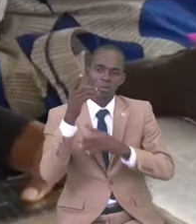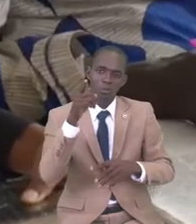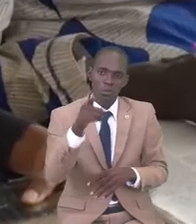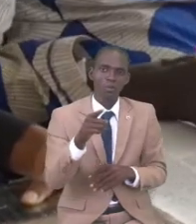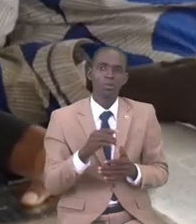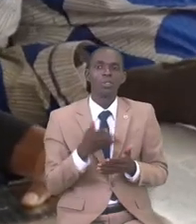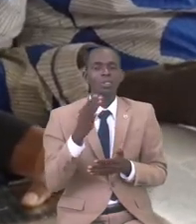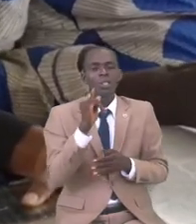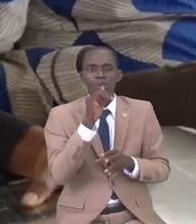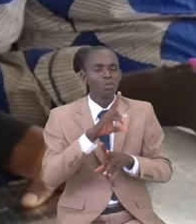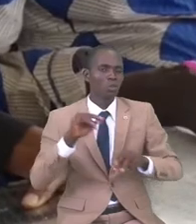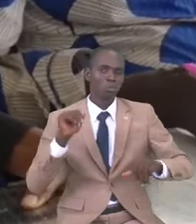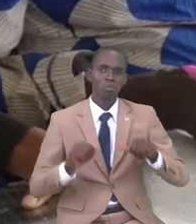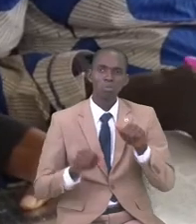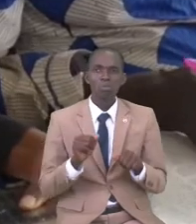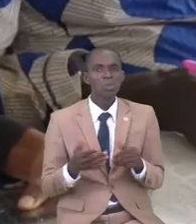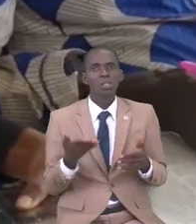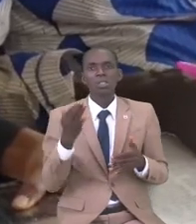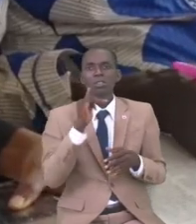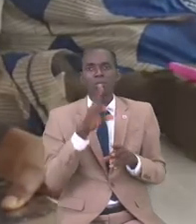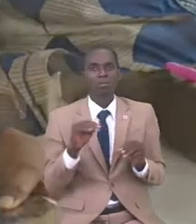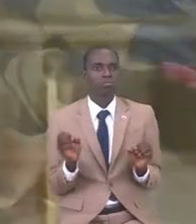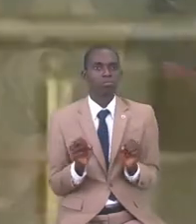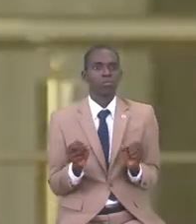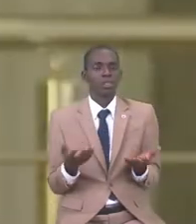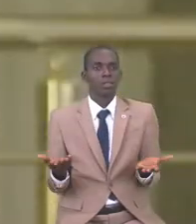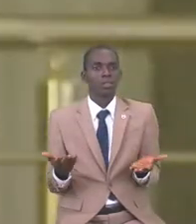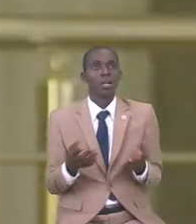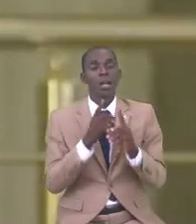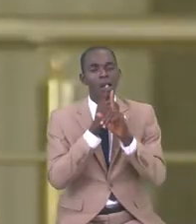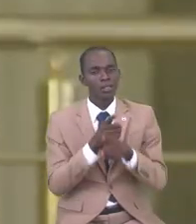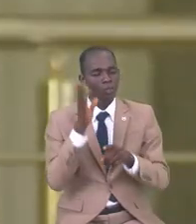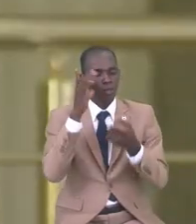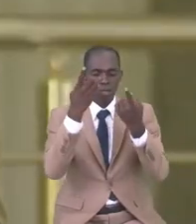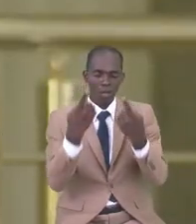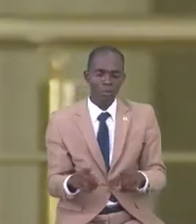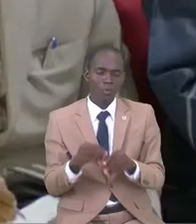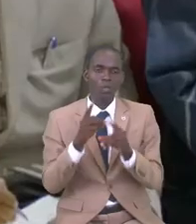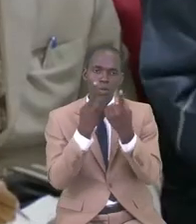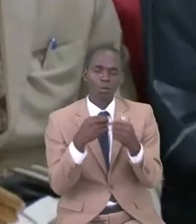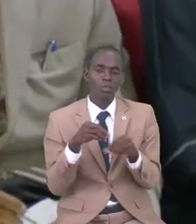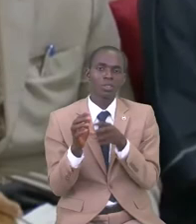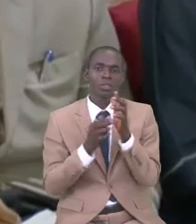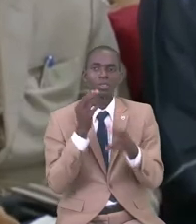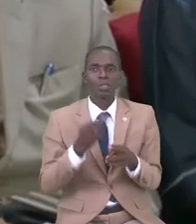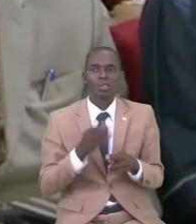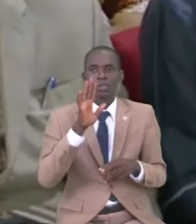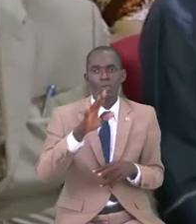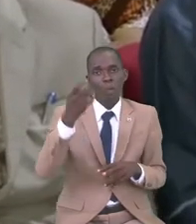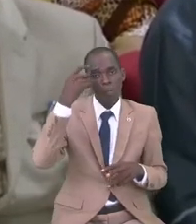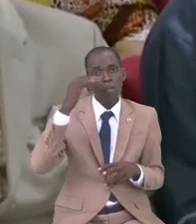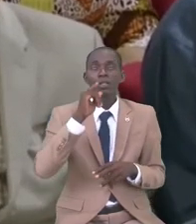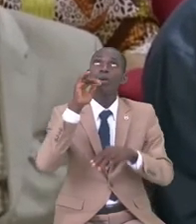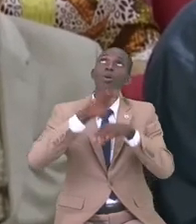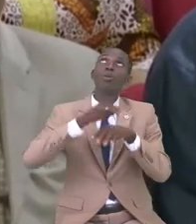There's no doubt, there's no shaking. Answer will come. Yeah. Your mind is on God.